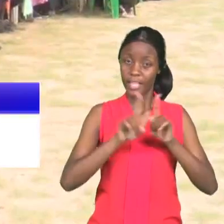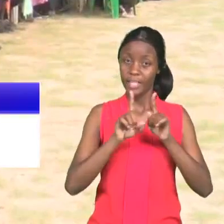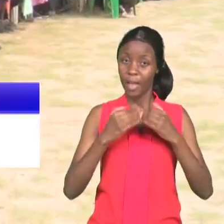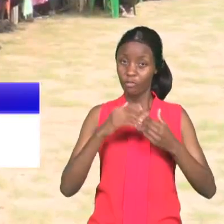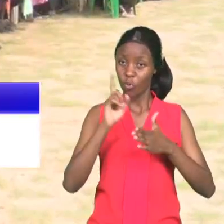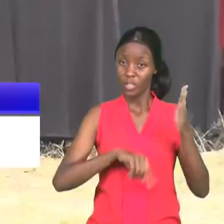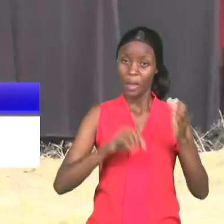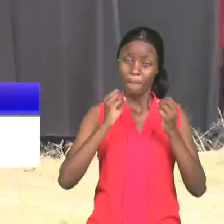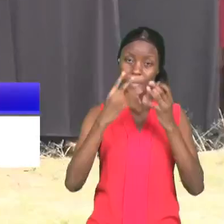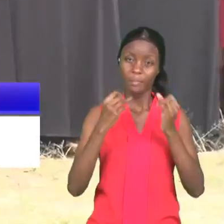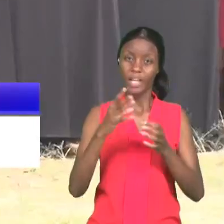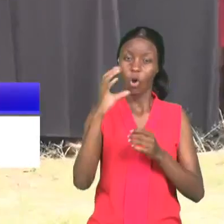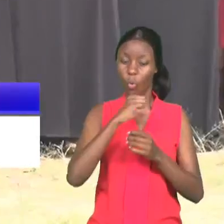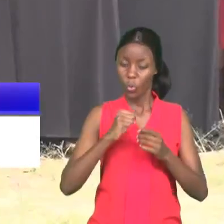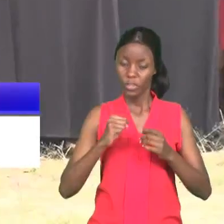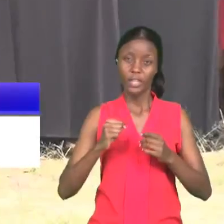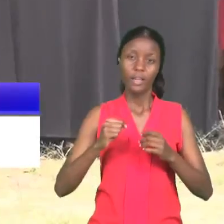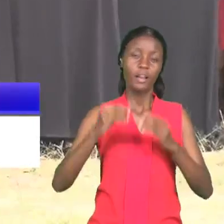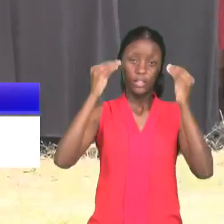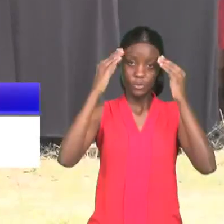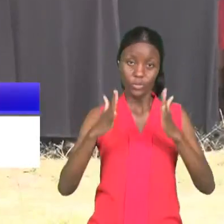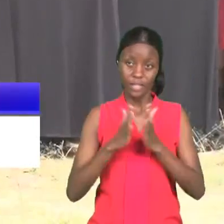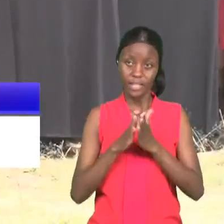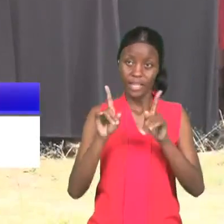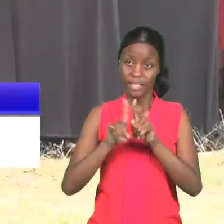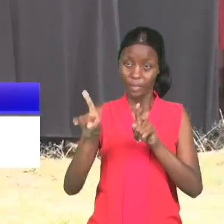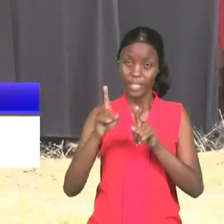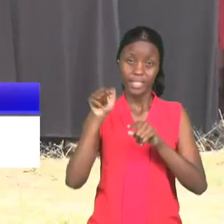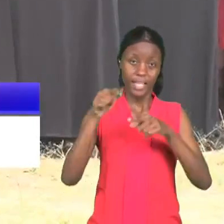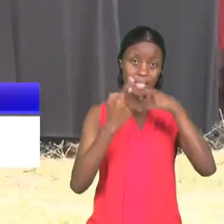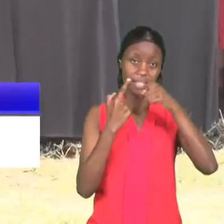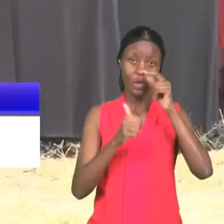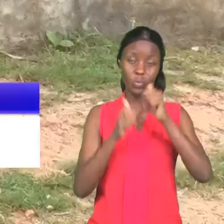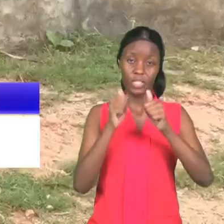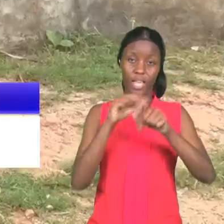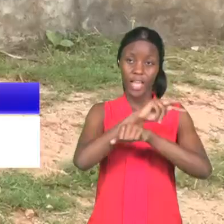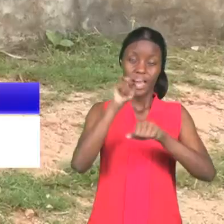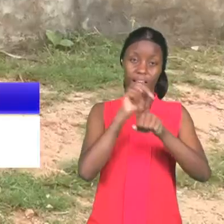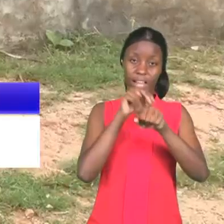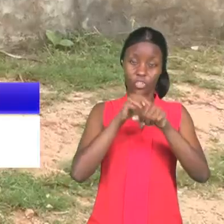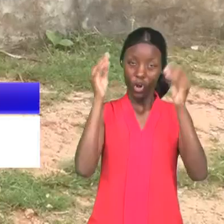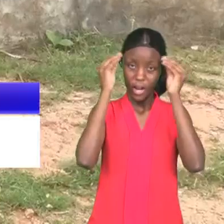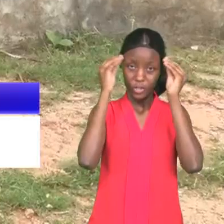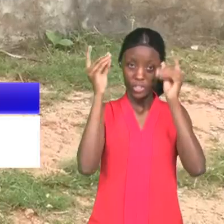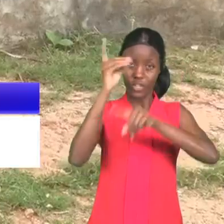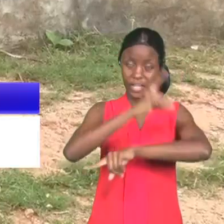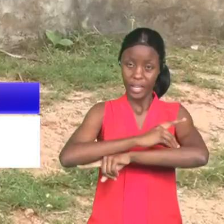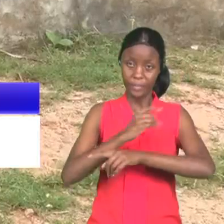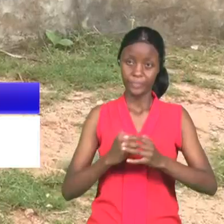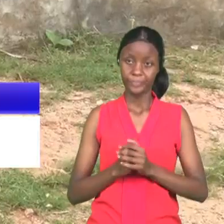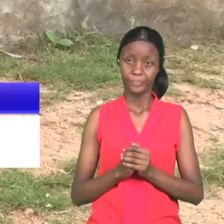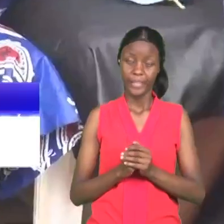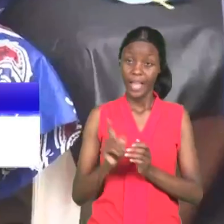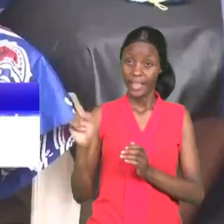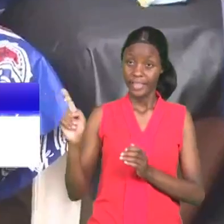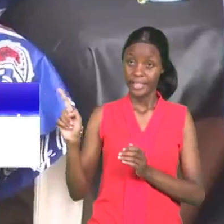adult learners. To this end, the county was fronted to host this year's National Literacy Day at Makutano Stadium. The county